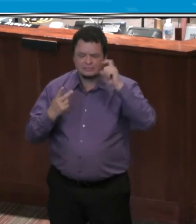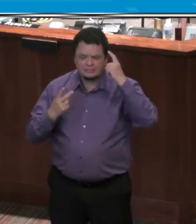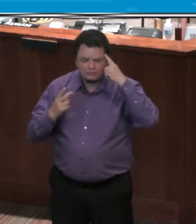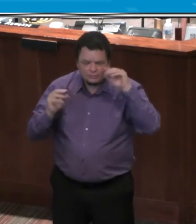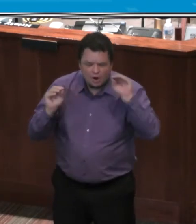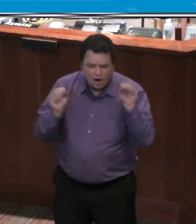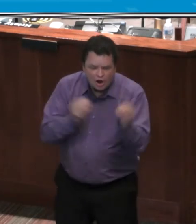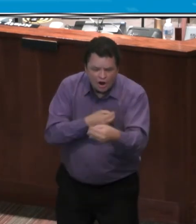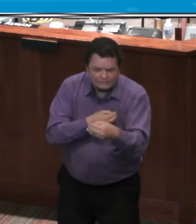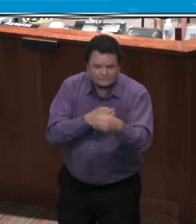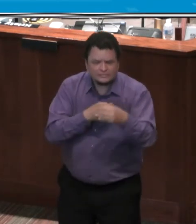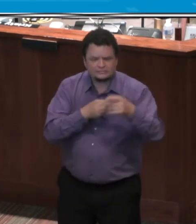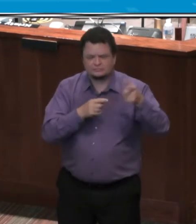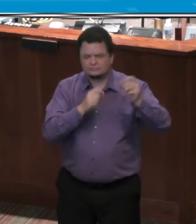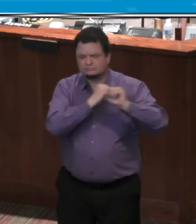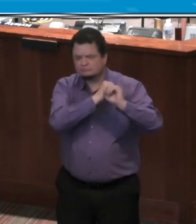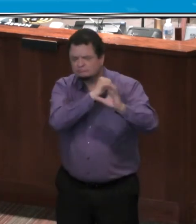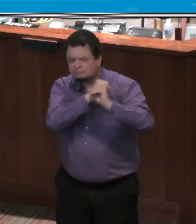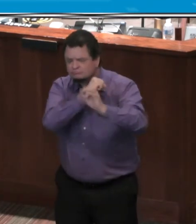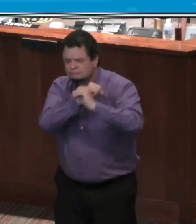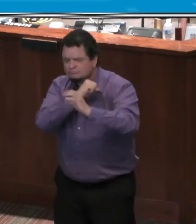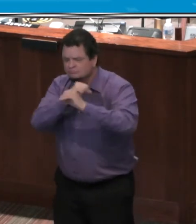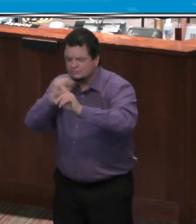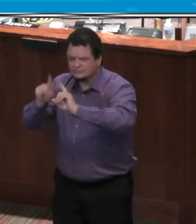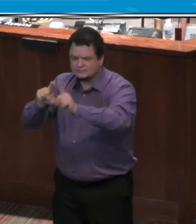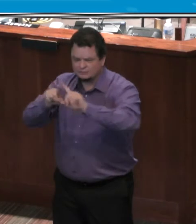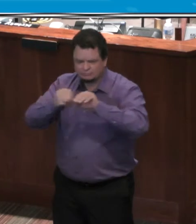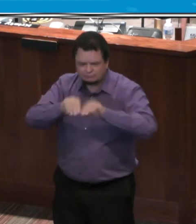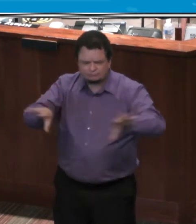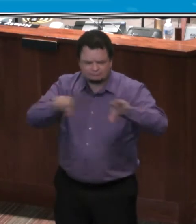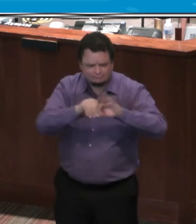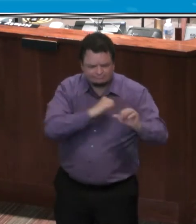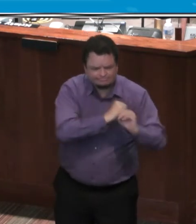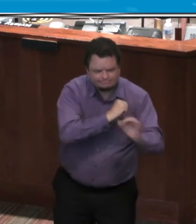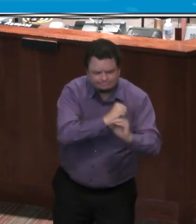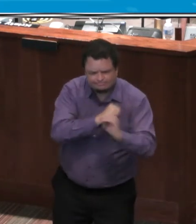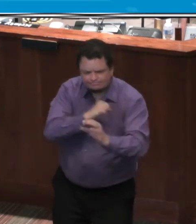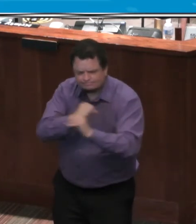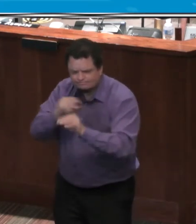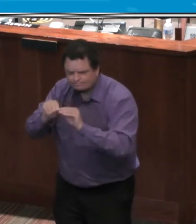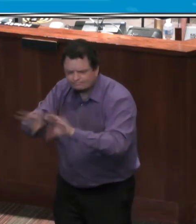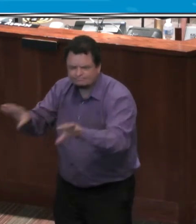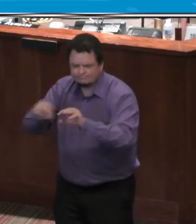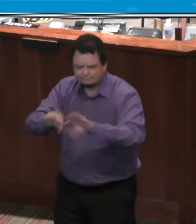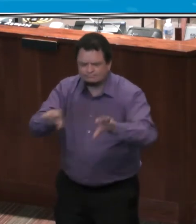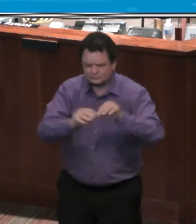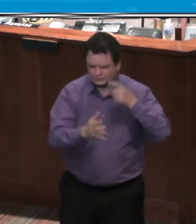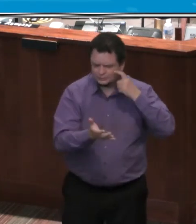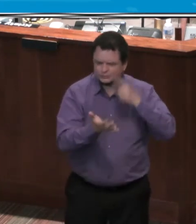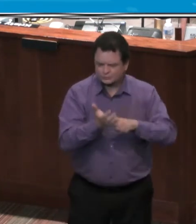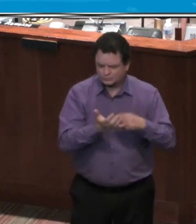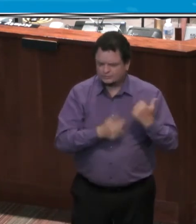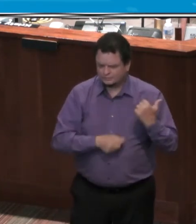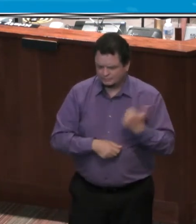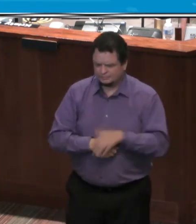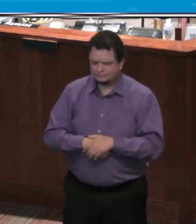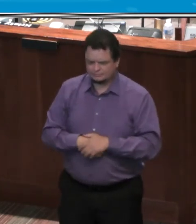that our public and I and others from public health and Board of Health can participate. Thank